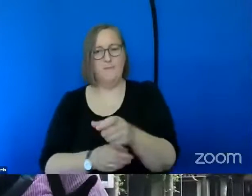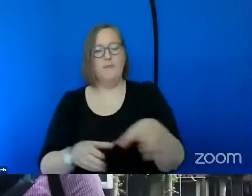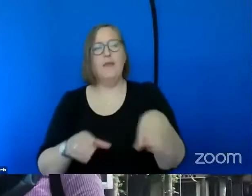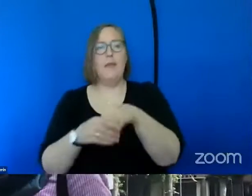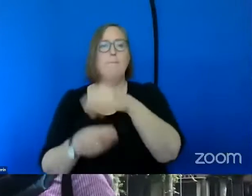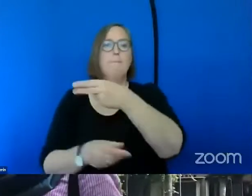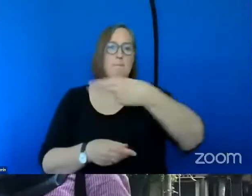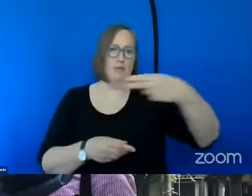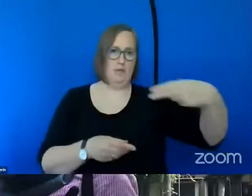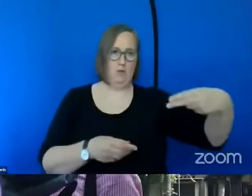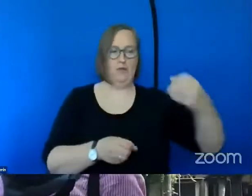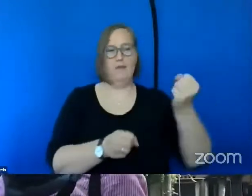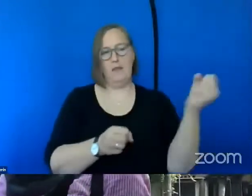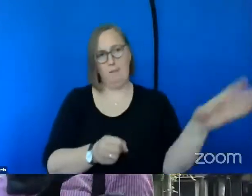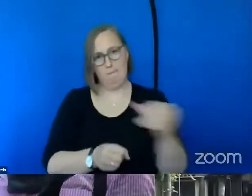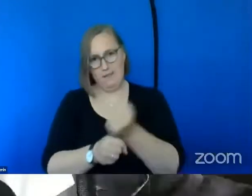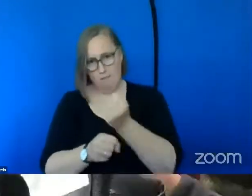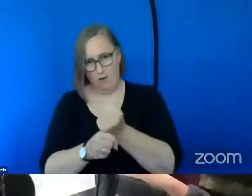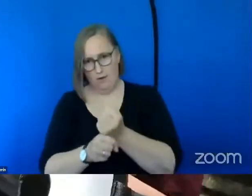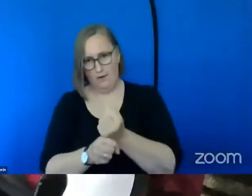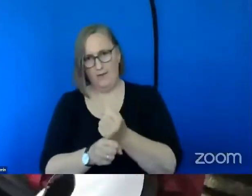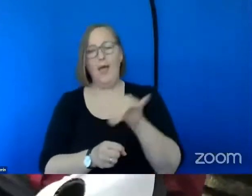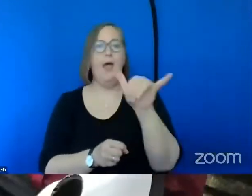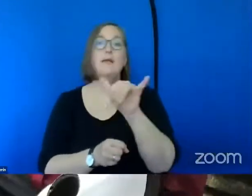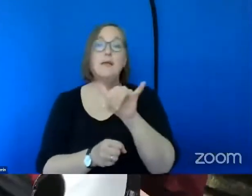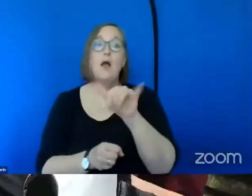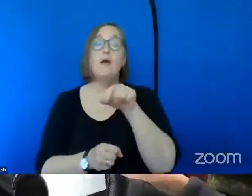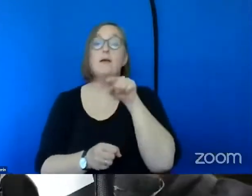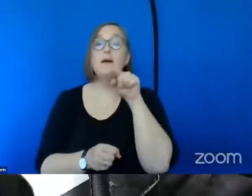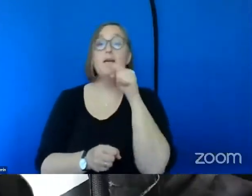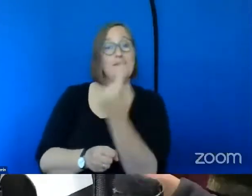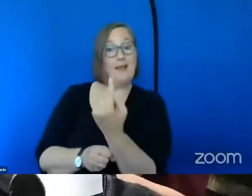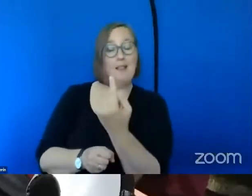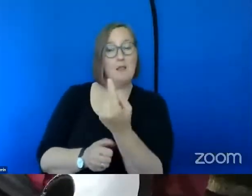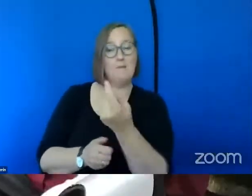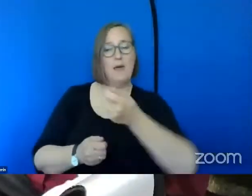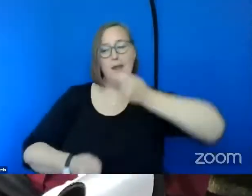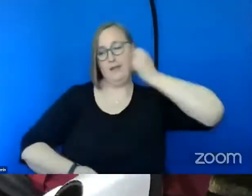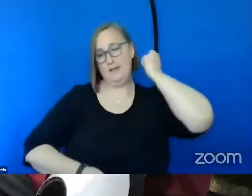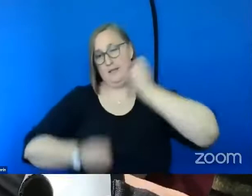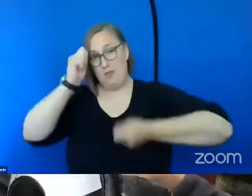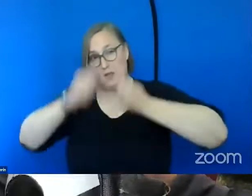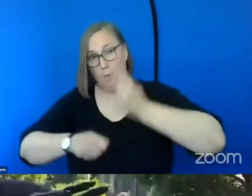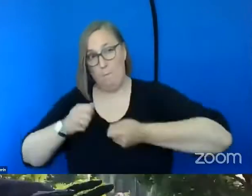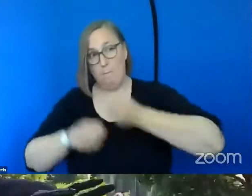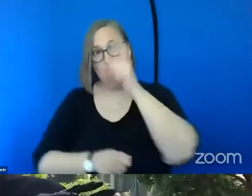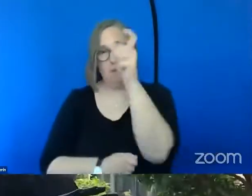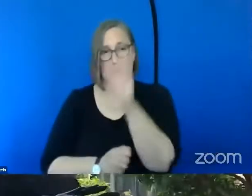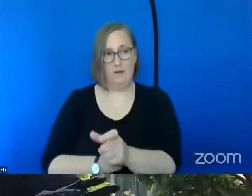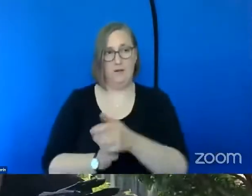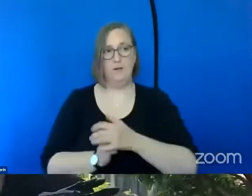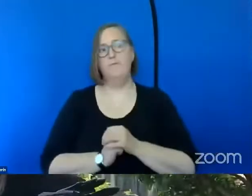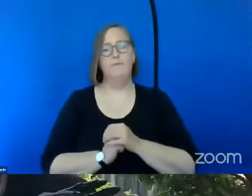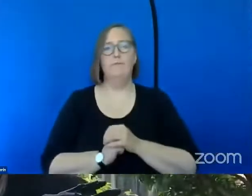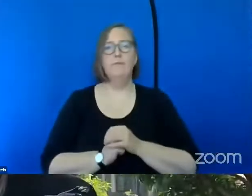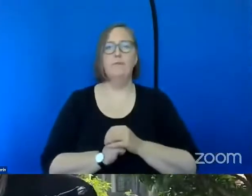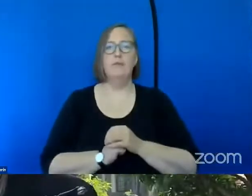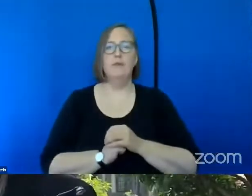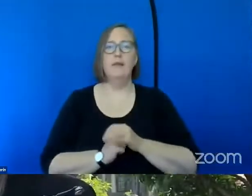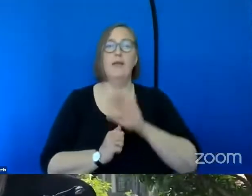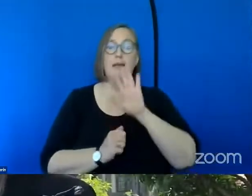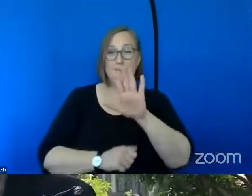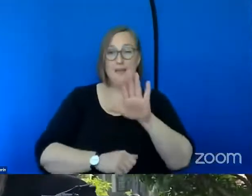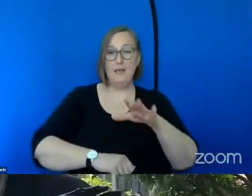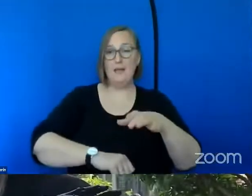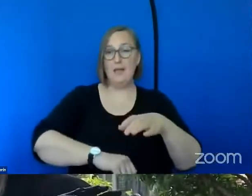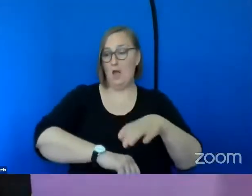His Penangan prosthetic arm has been developed in a way that makes it affordable for as many as possible. Its functional principle is based on